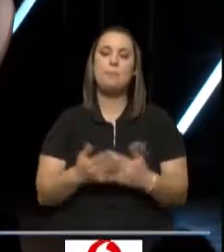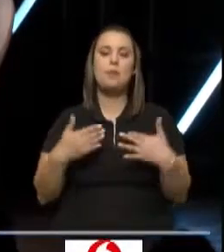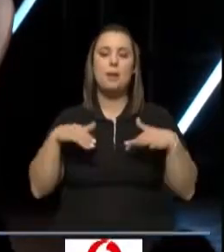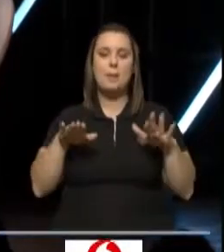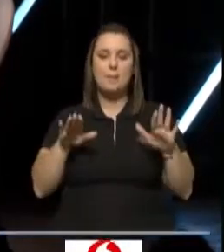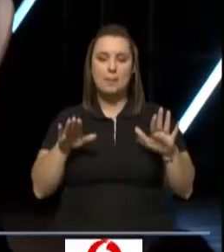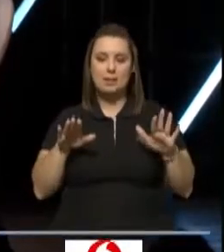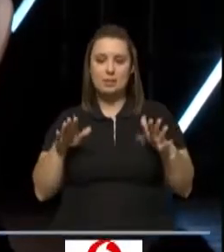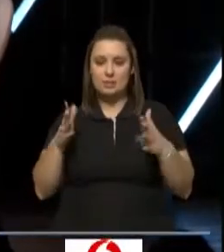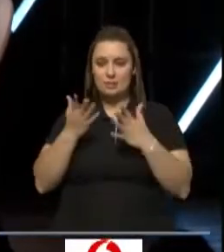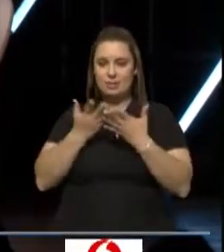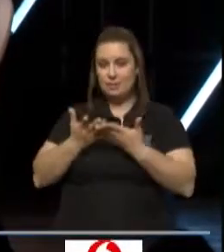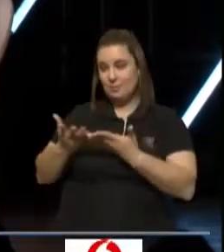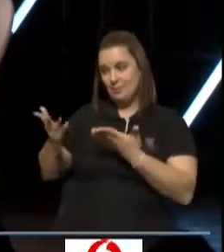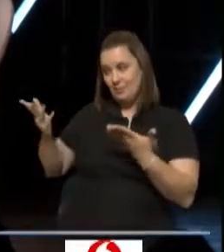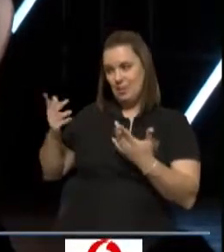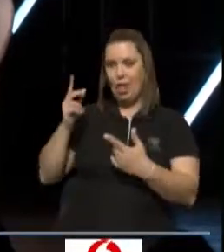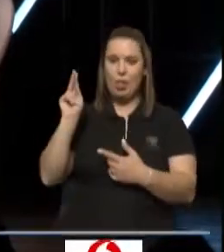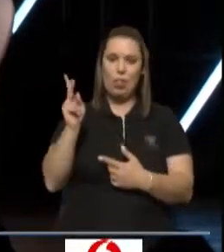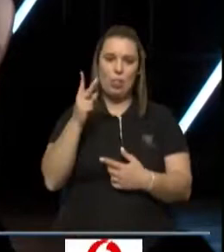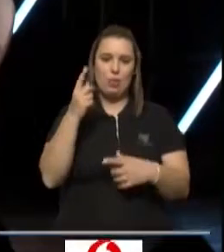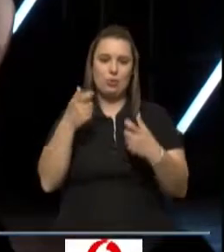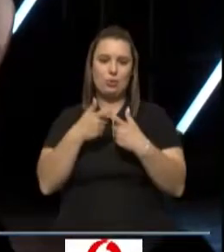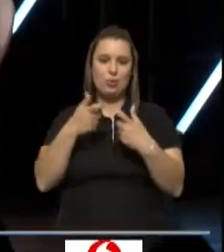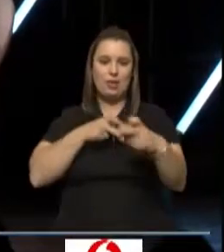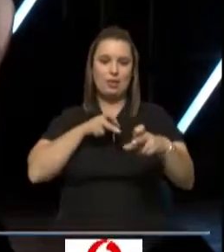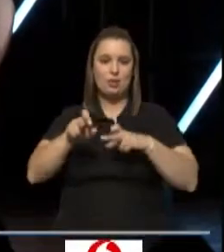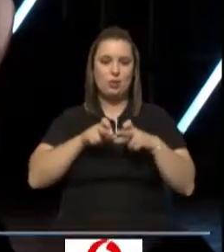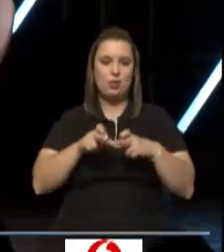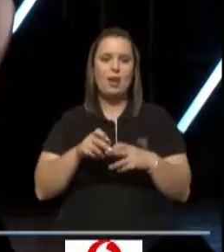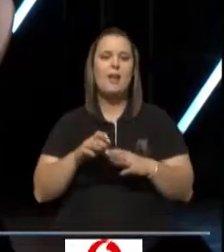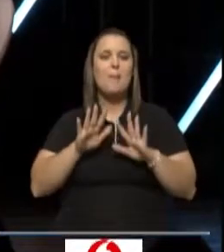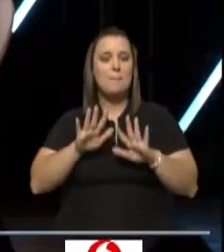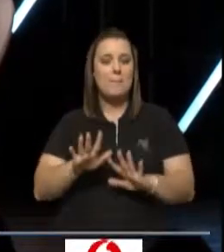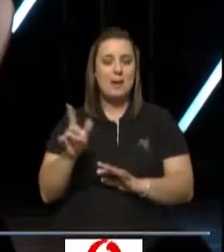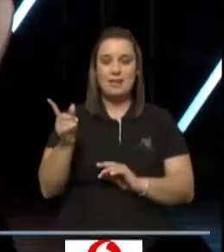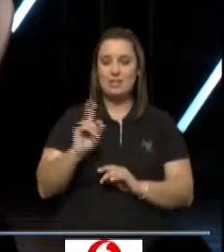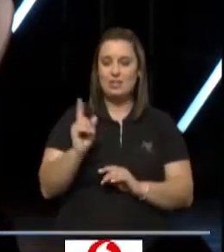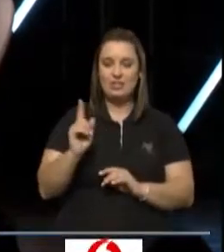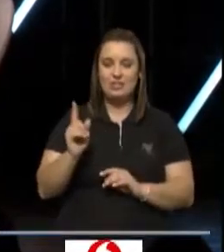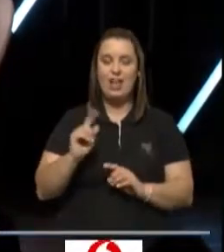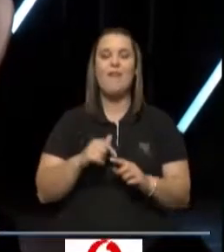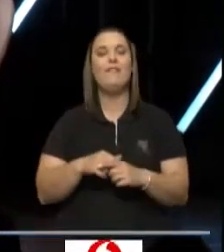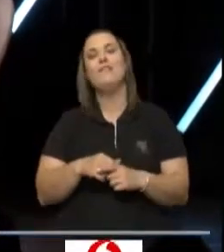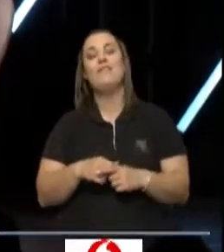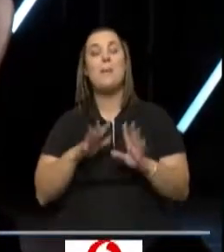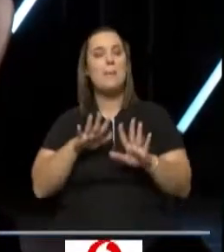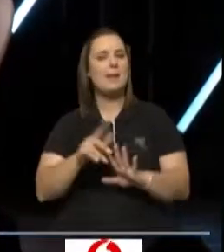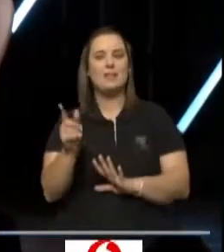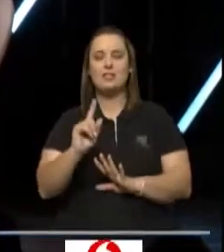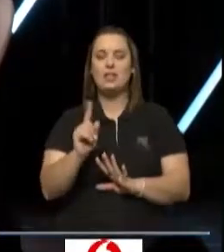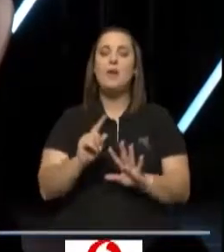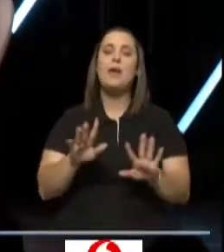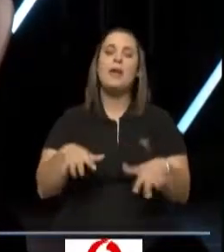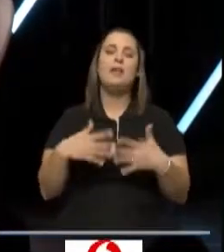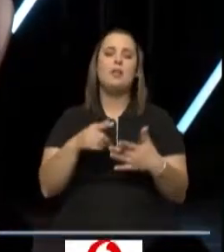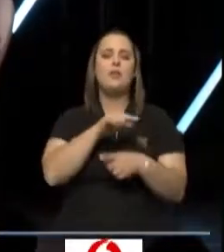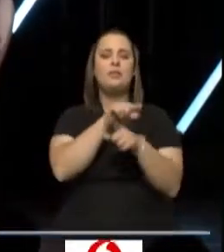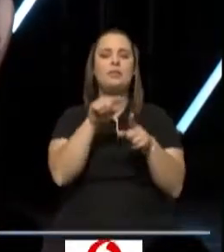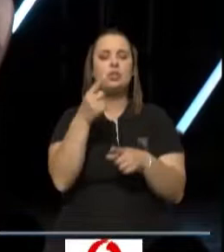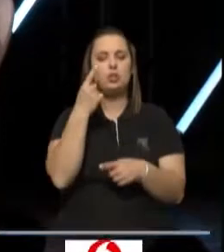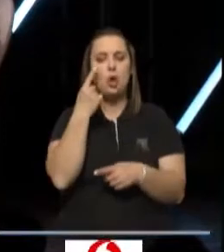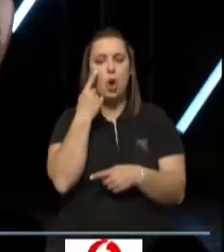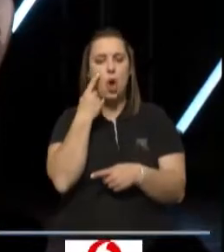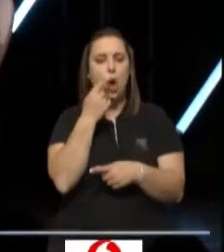years. That is our ambition. So we have the main competitors that are not going to, so just sit back.